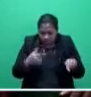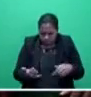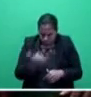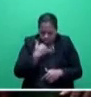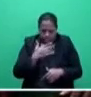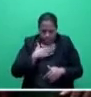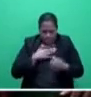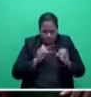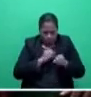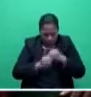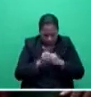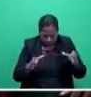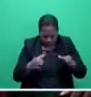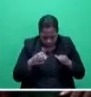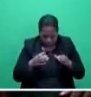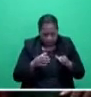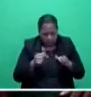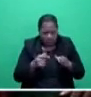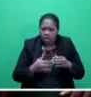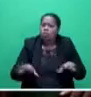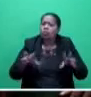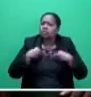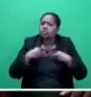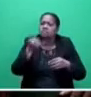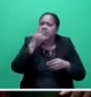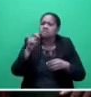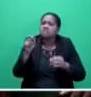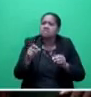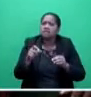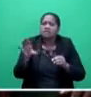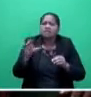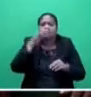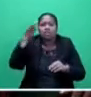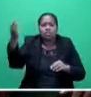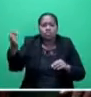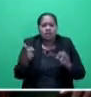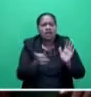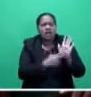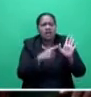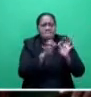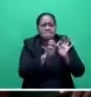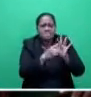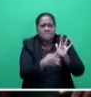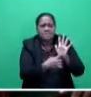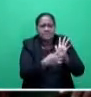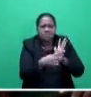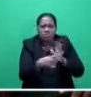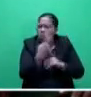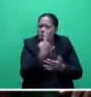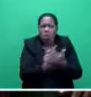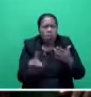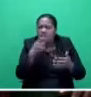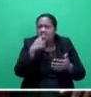office. We have received calls from Singatoka, in particular Nambitu, that only a few farmers have been assisted. In